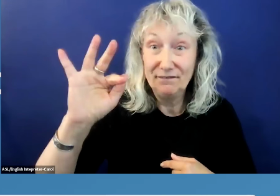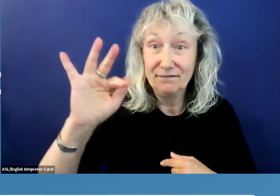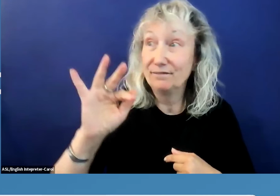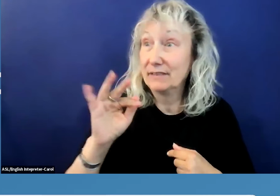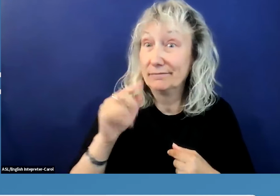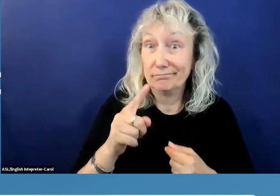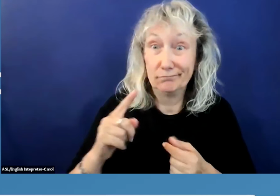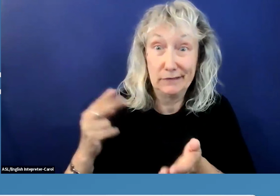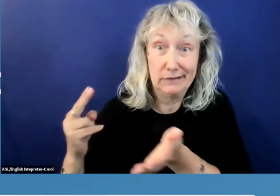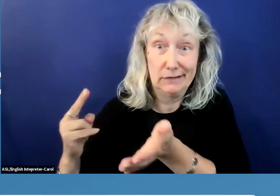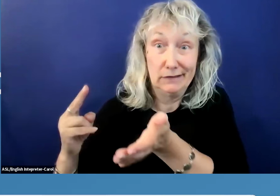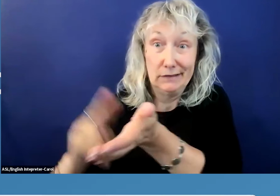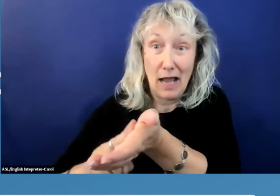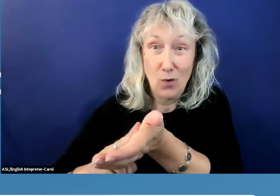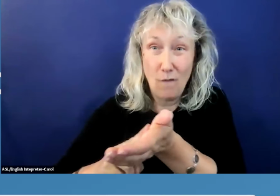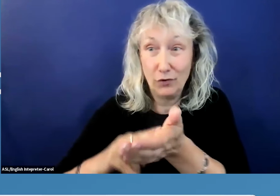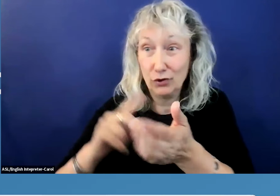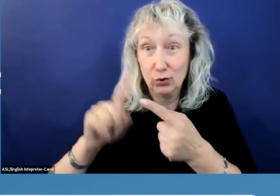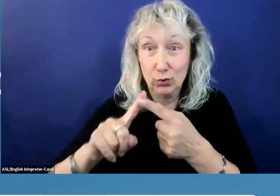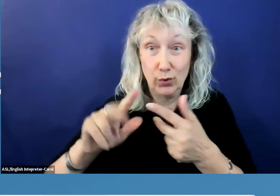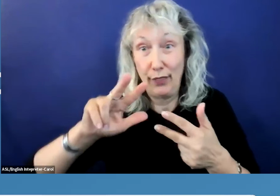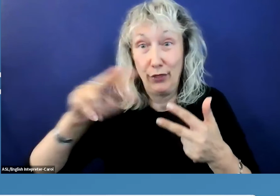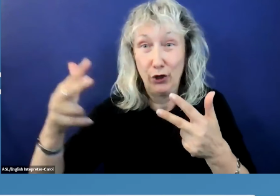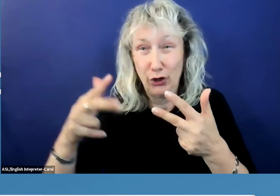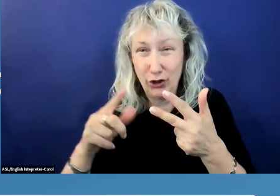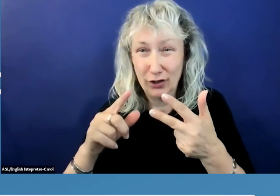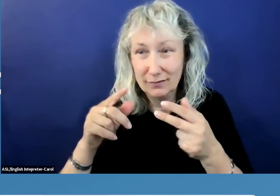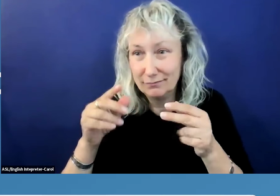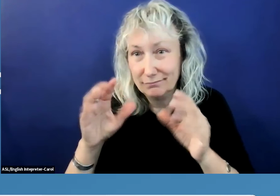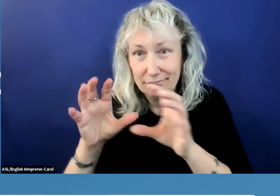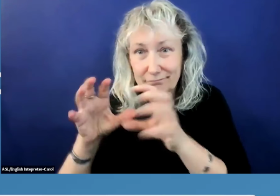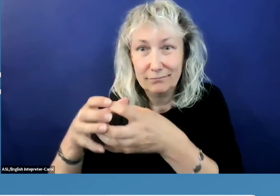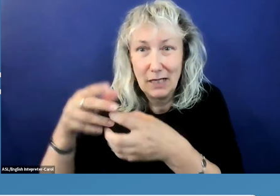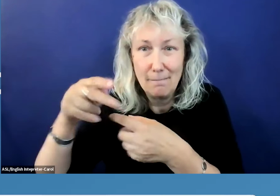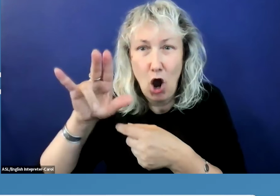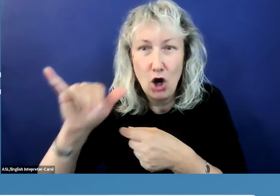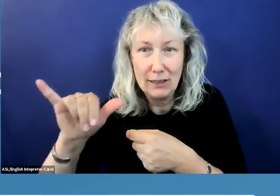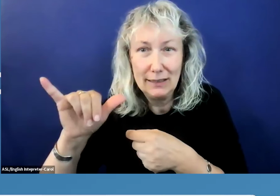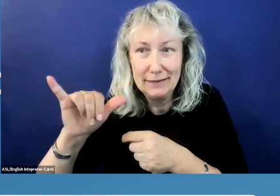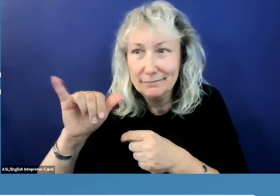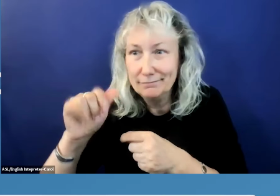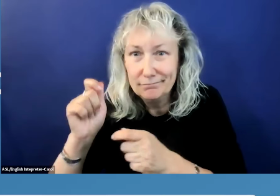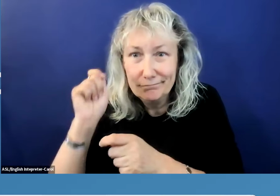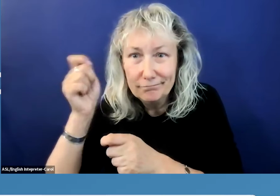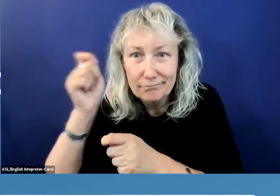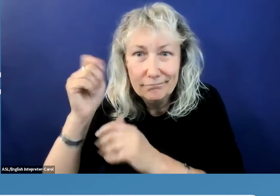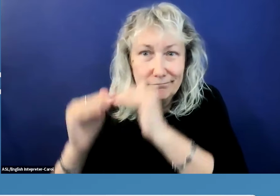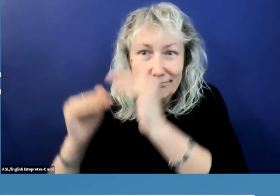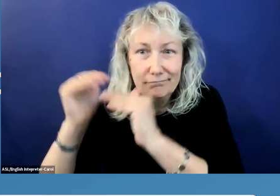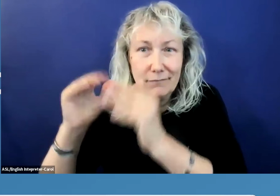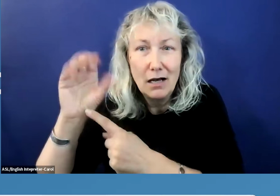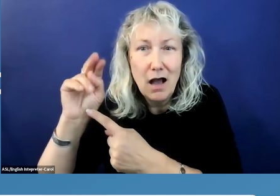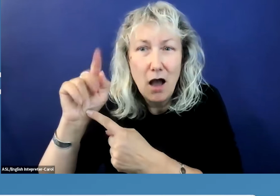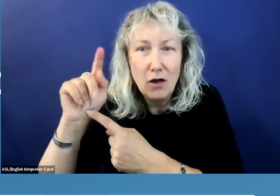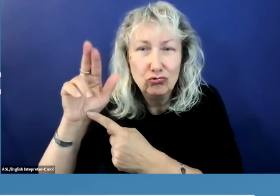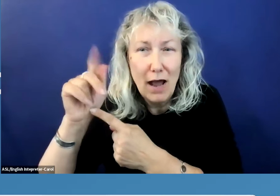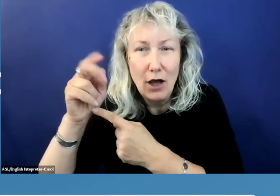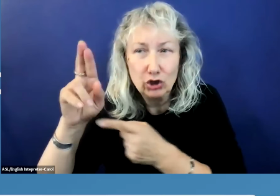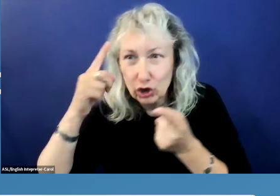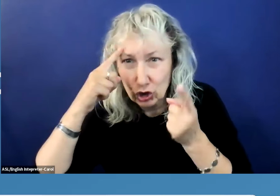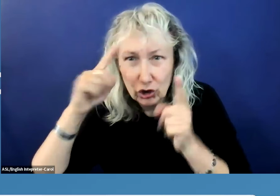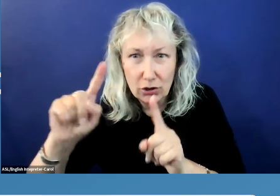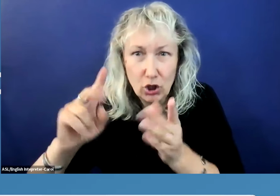policies to a third party, essentially a contractor, to settle the claims after disaster? This is